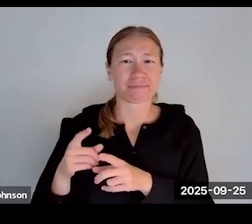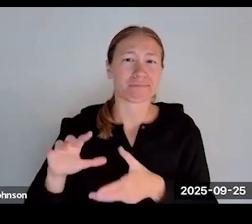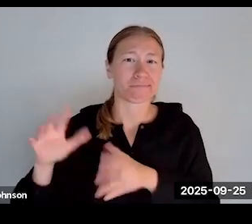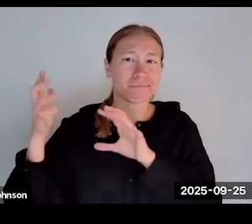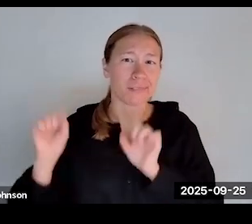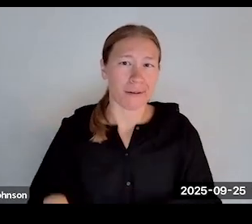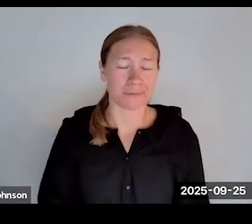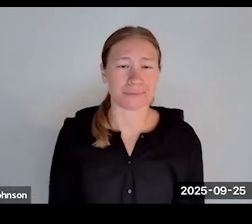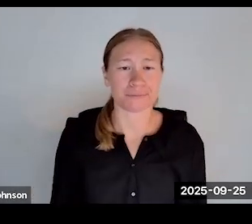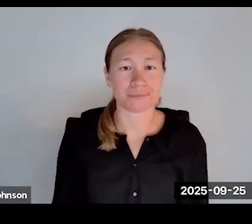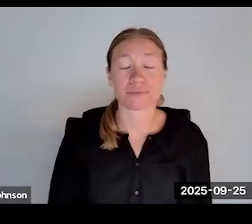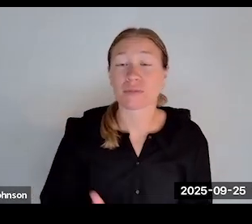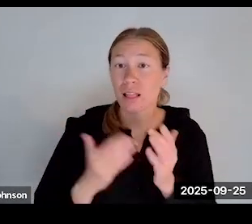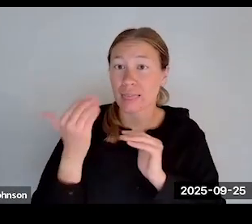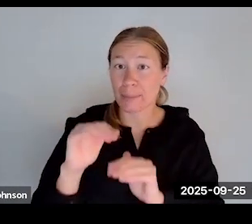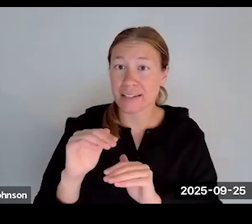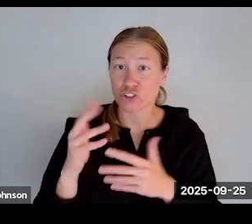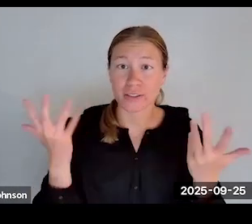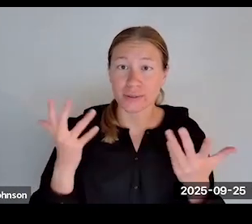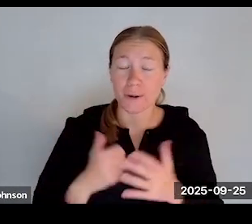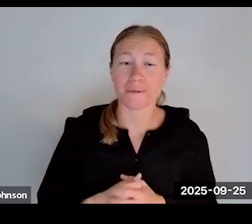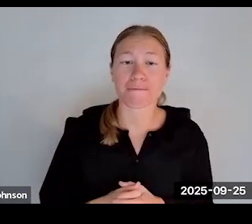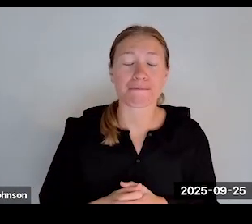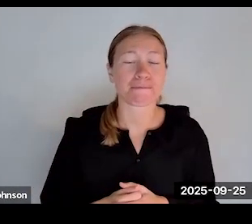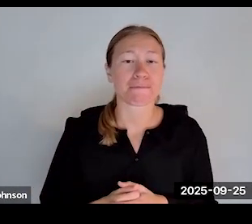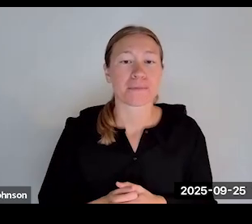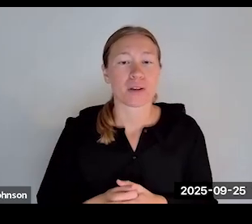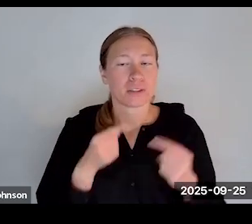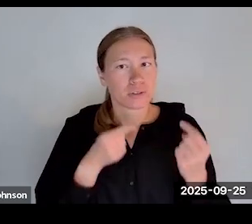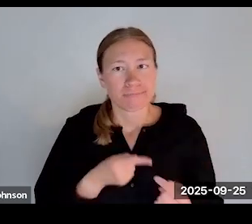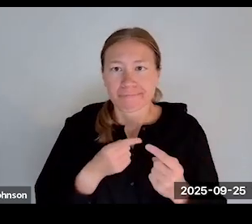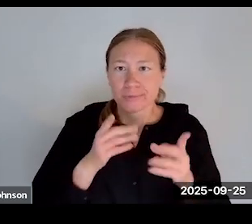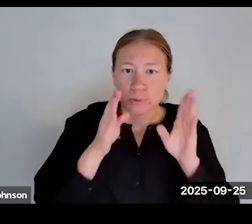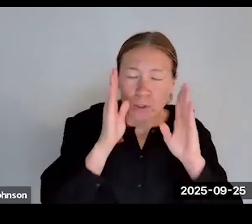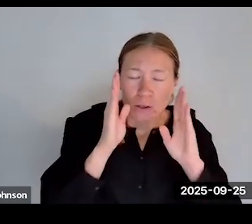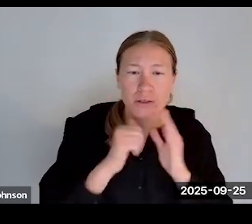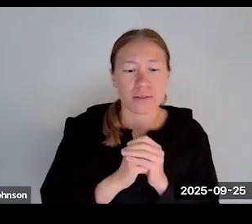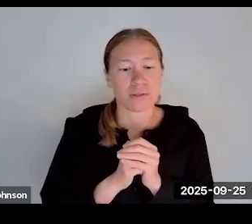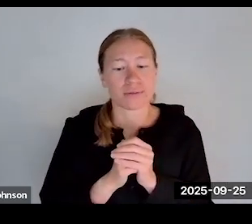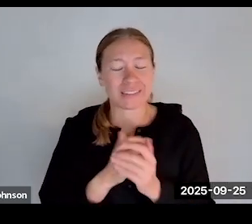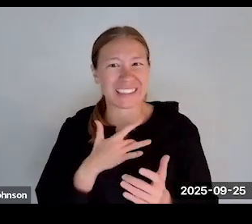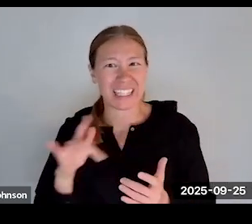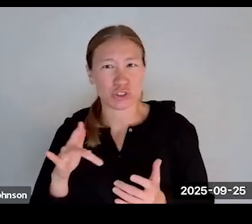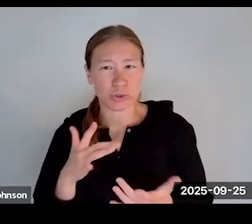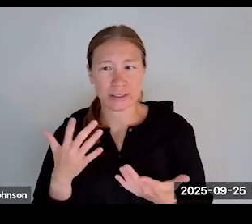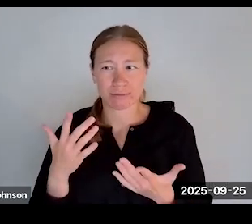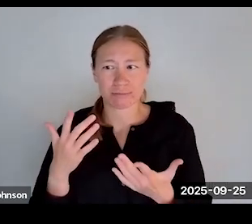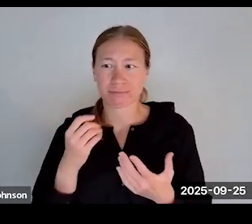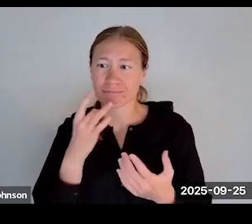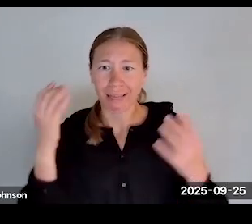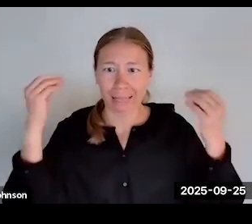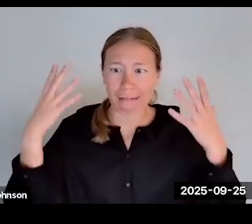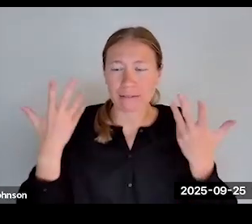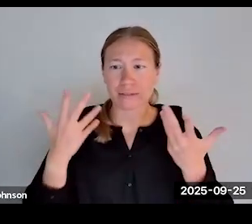Some limitations experienced in the workplace can include difficulty concentrating, sensory sensitivity, fatigue, and